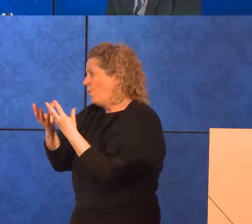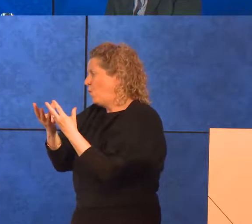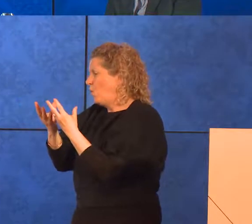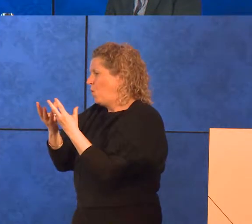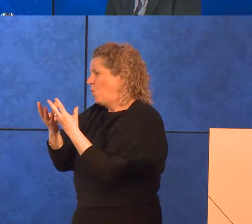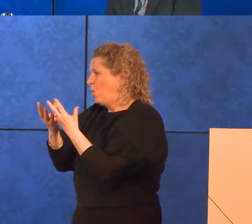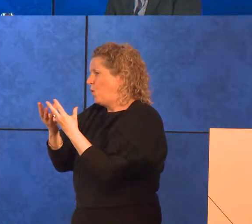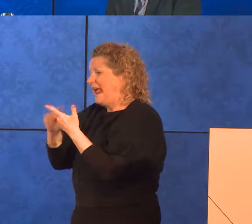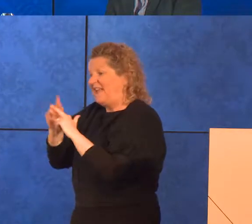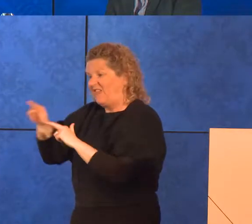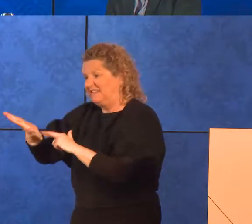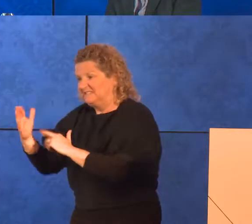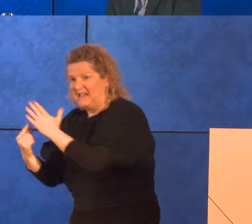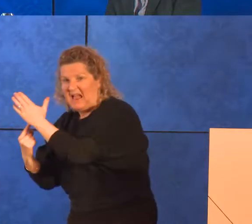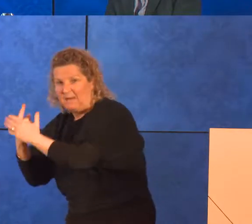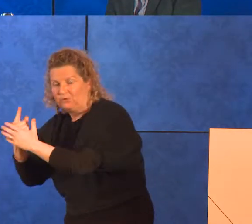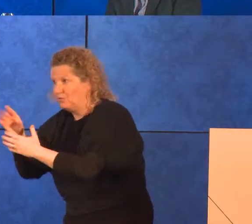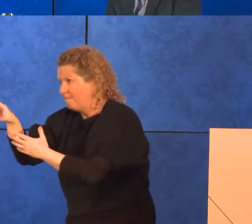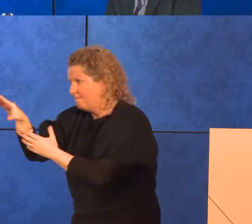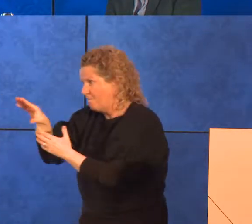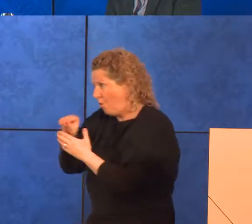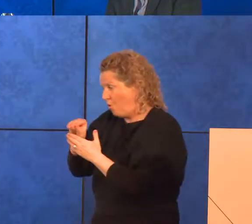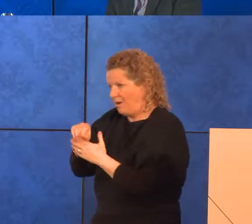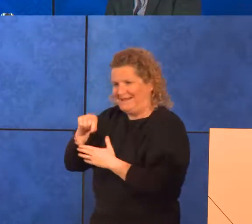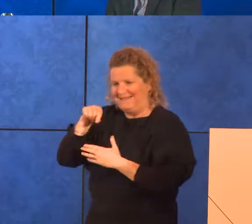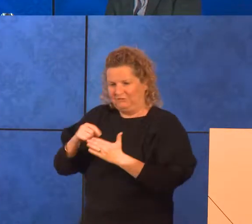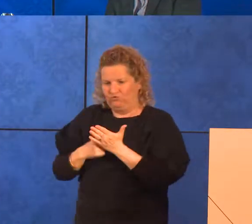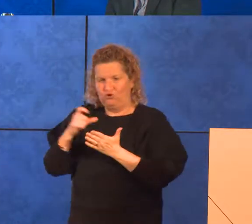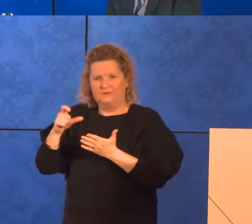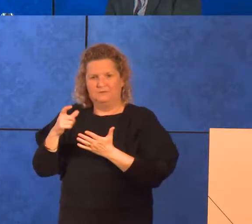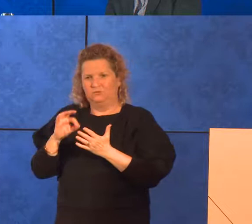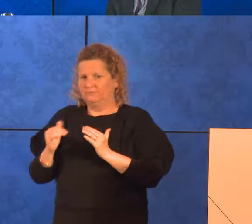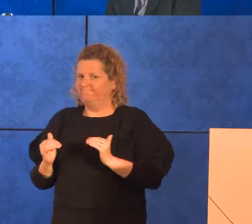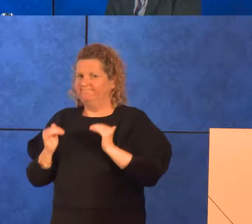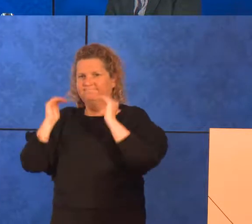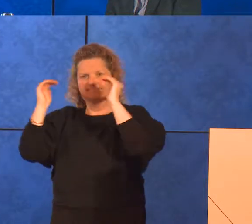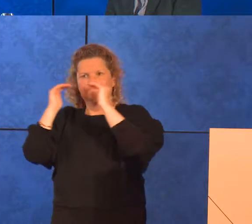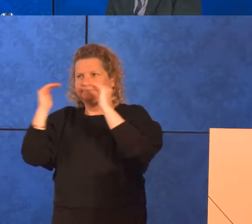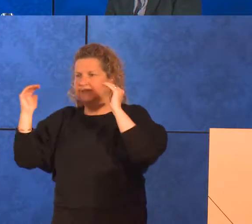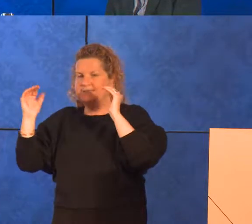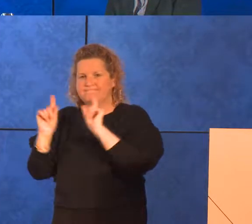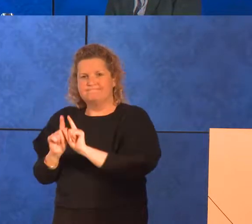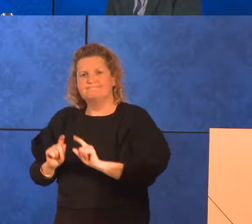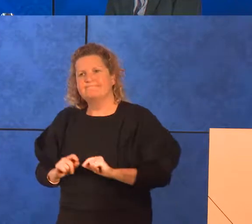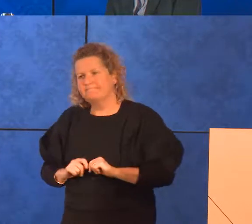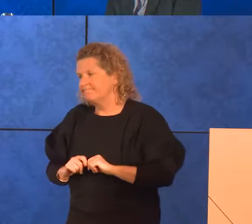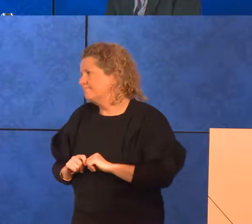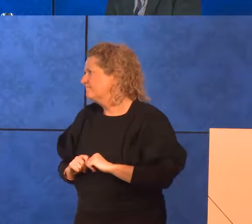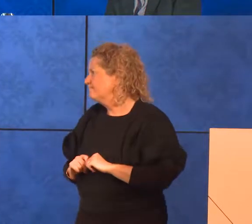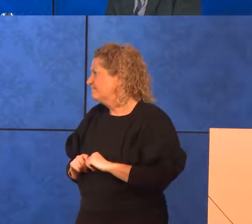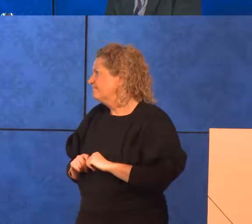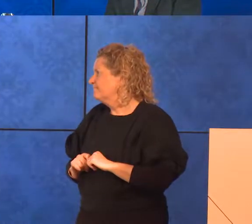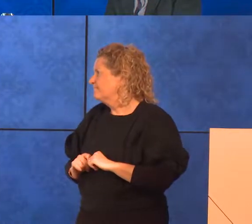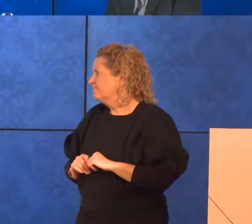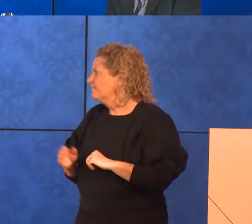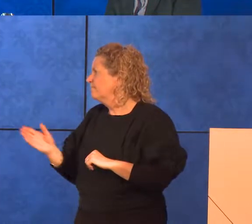taken place as a model, whether we would really be where we are now with this Royal Commission. Right, thank you. That's a